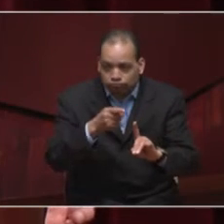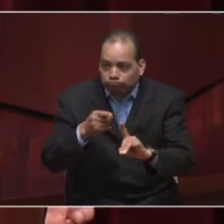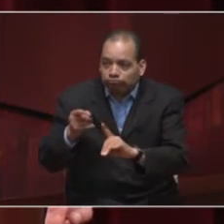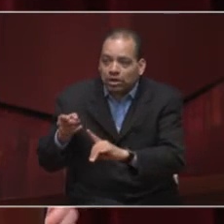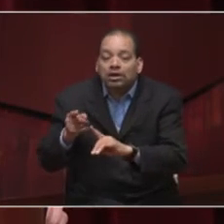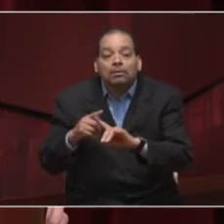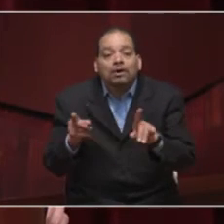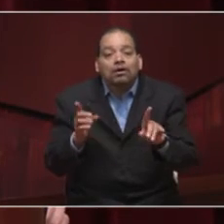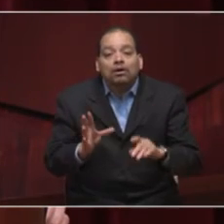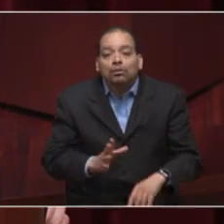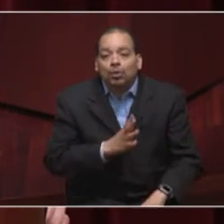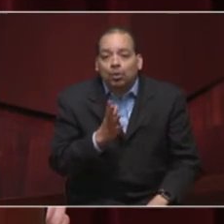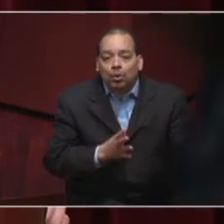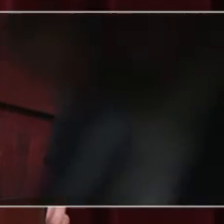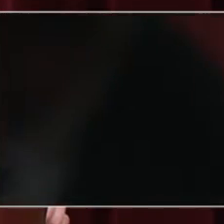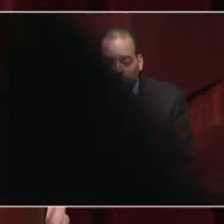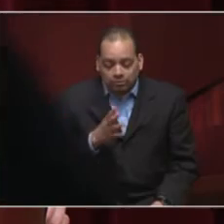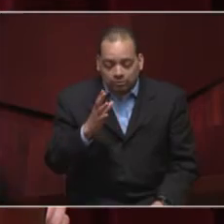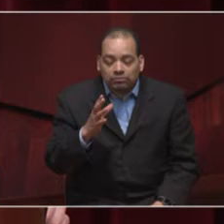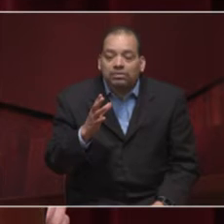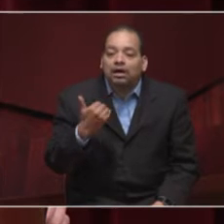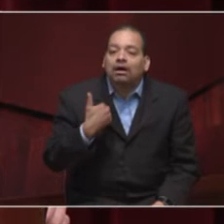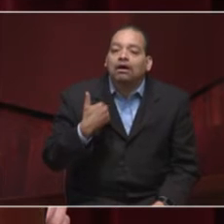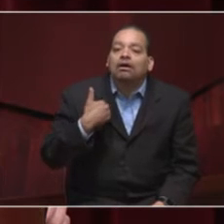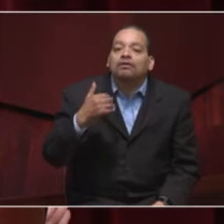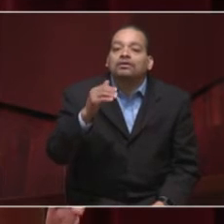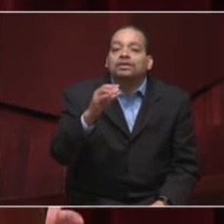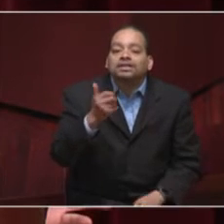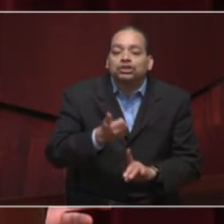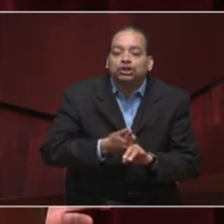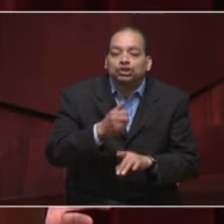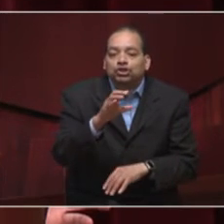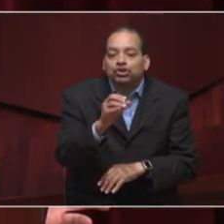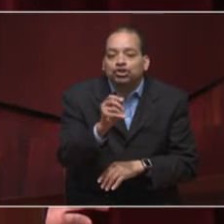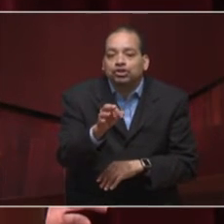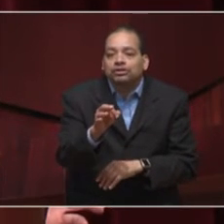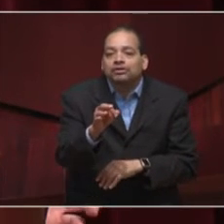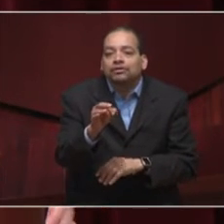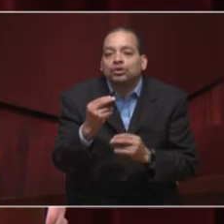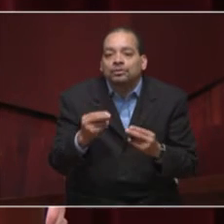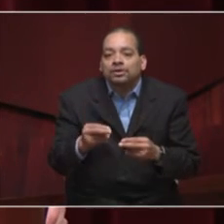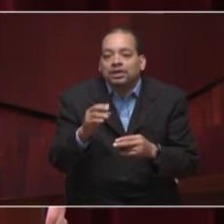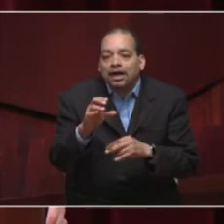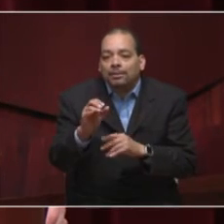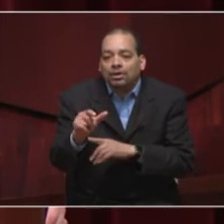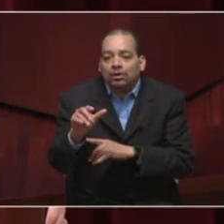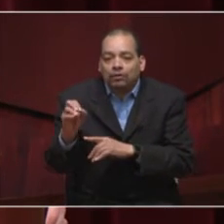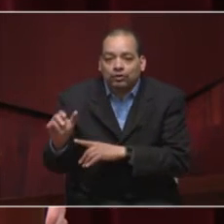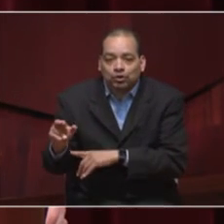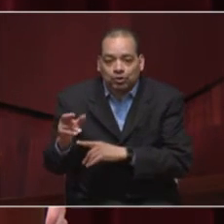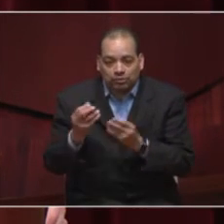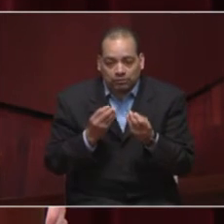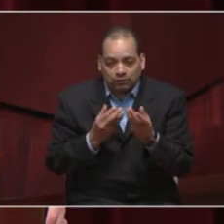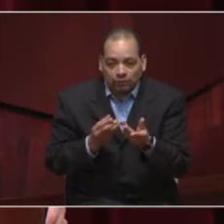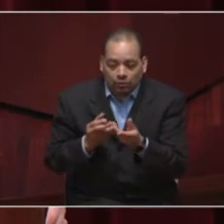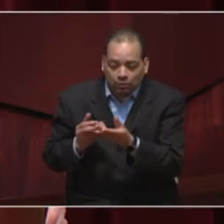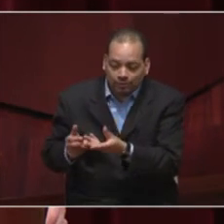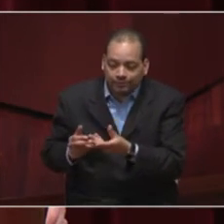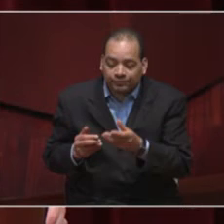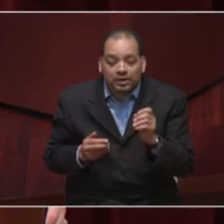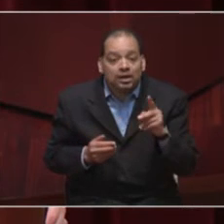March 10th to the chief human capital officers. And Preston, anything else you want to add in terms of how they've been promoting